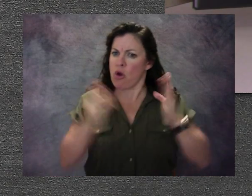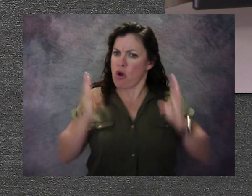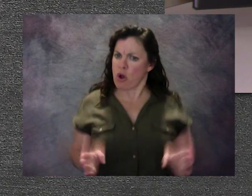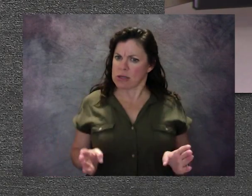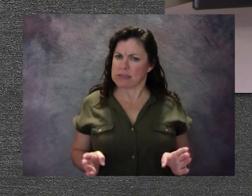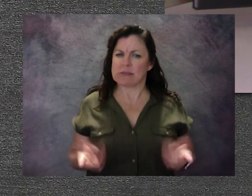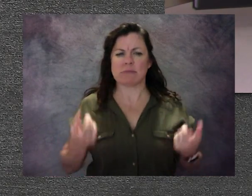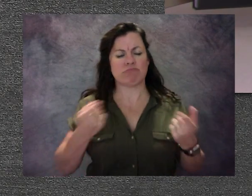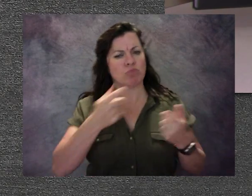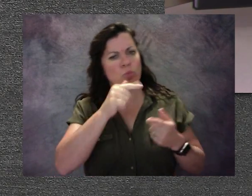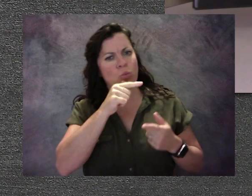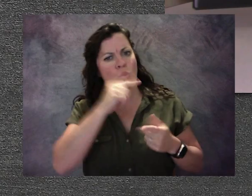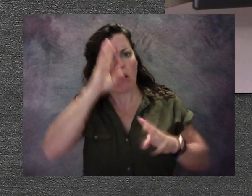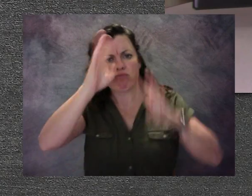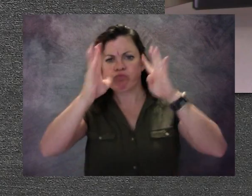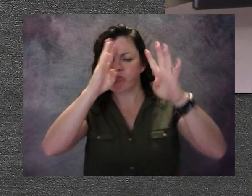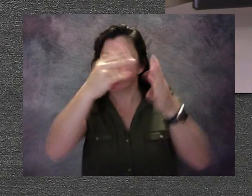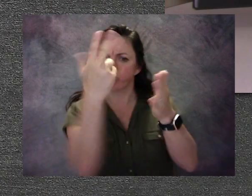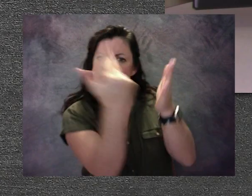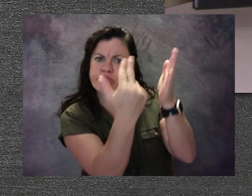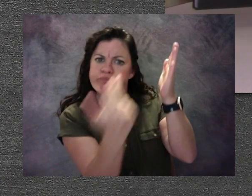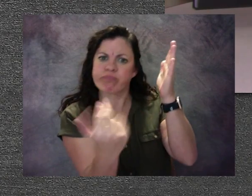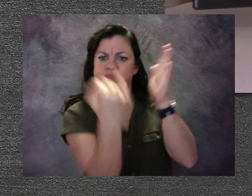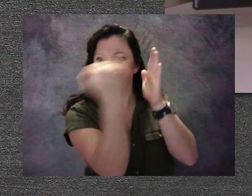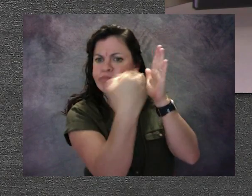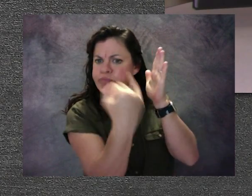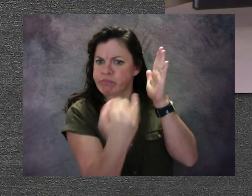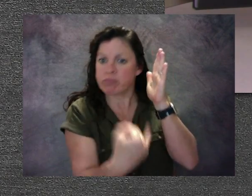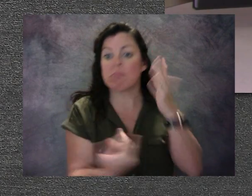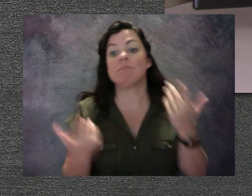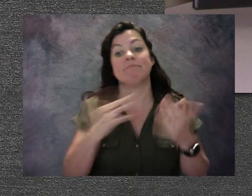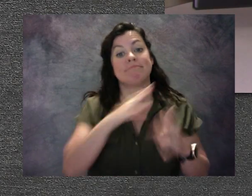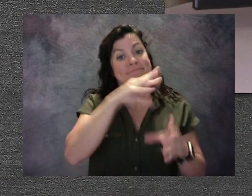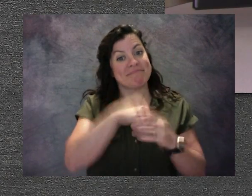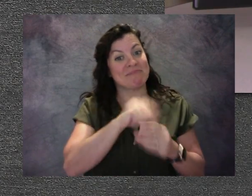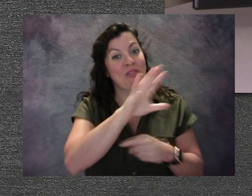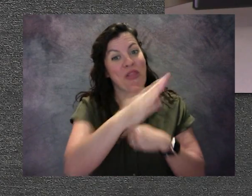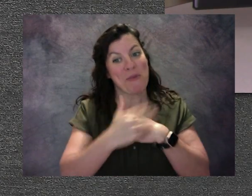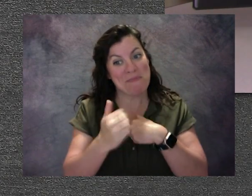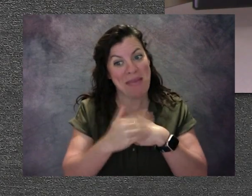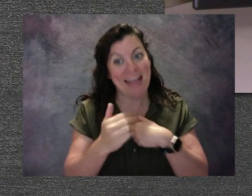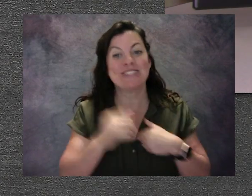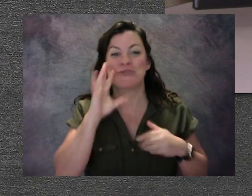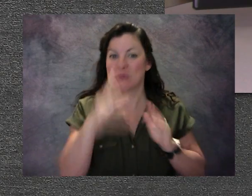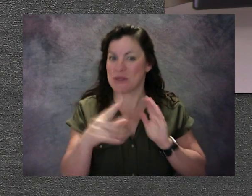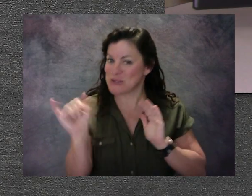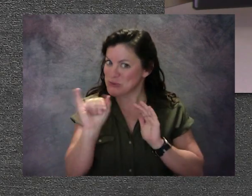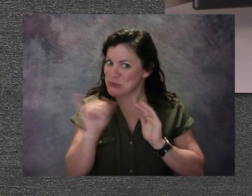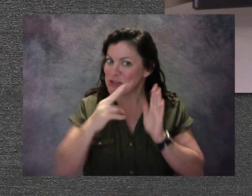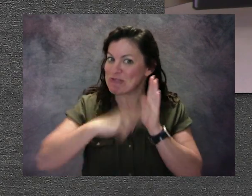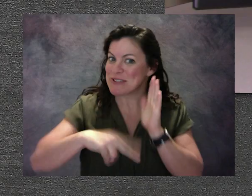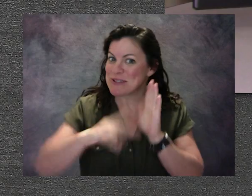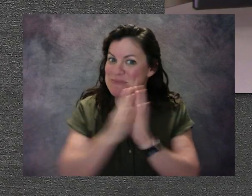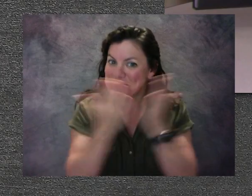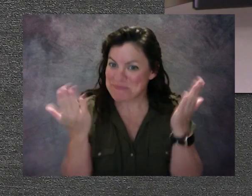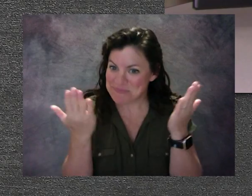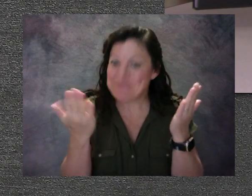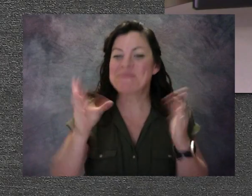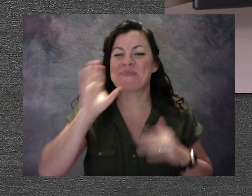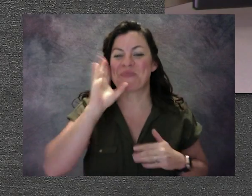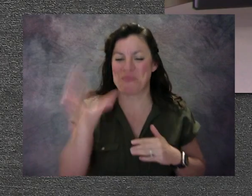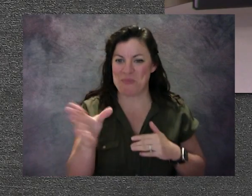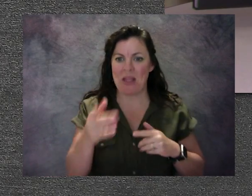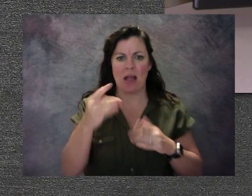are actually their pets, and then we're going to be able to read a book about a very famous artist and his